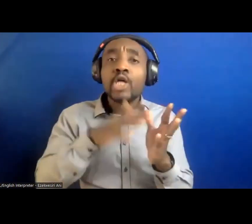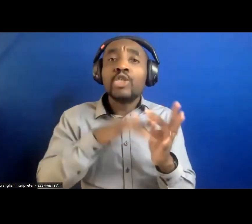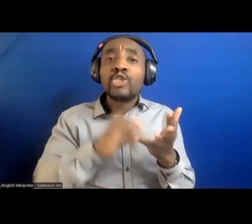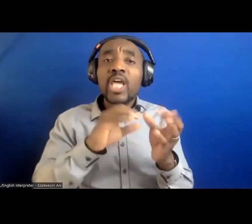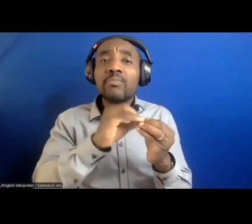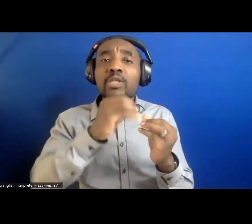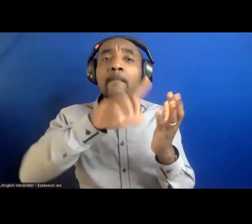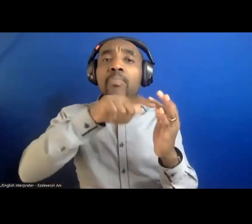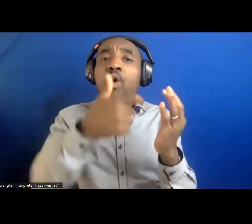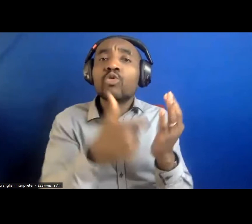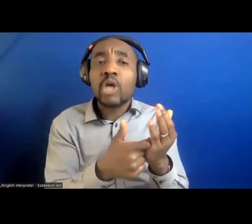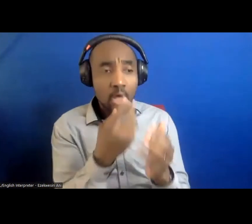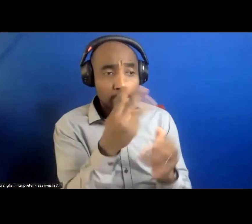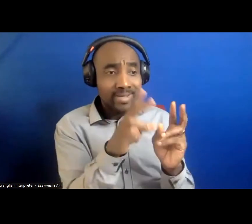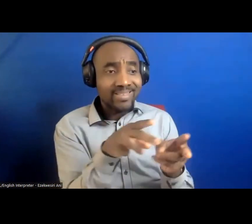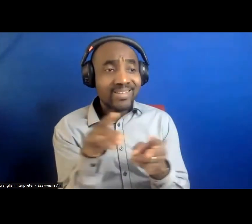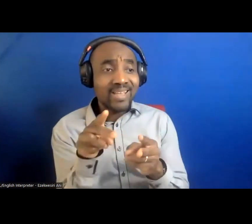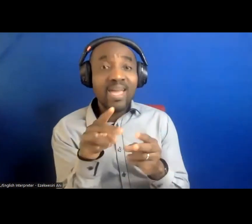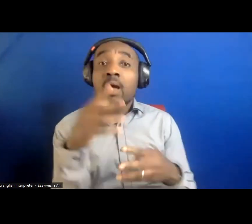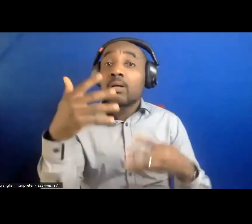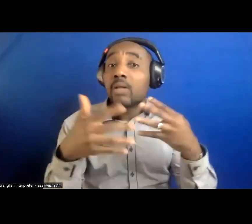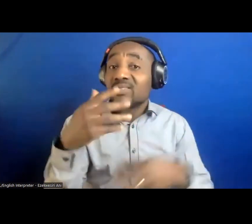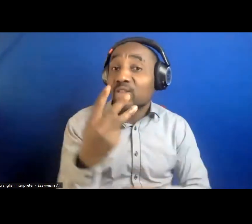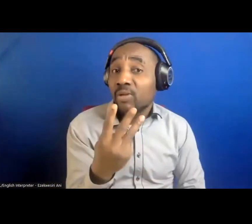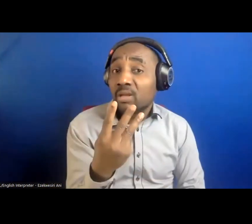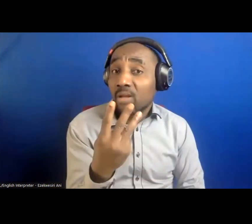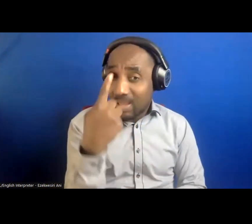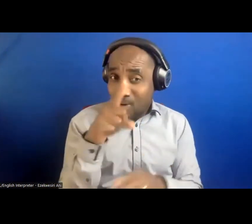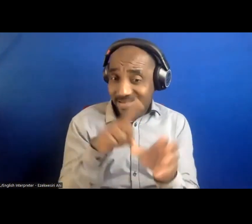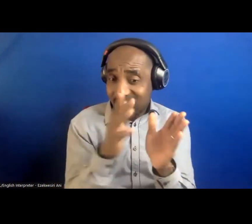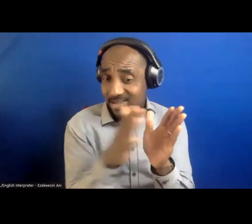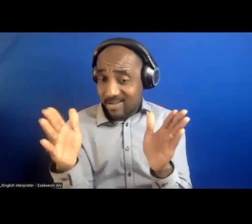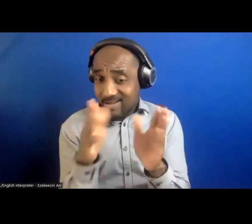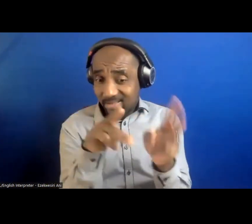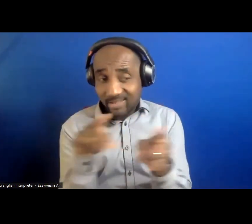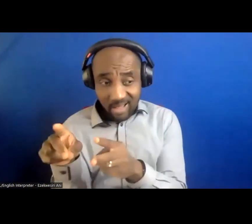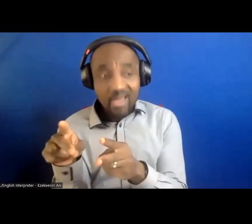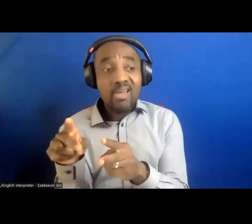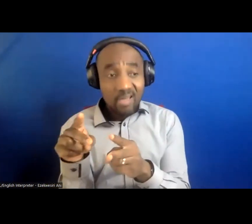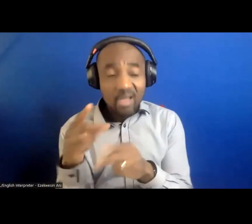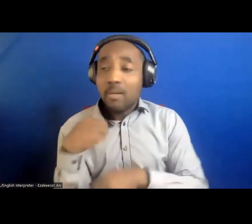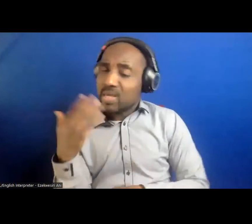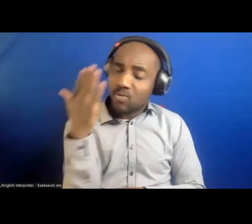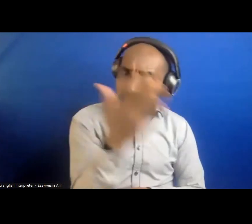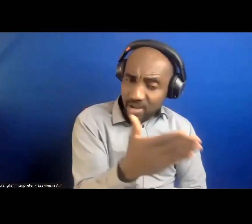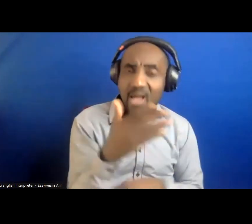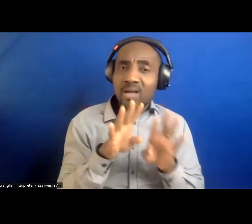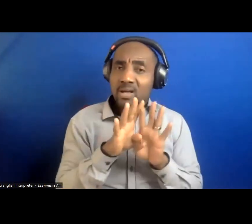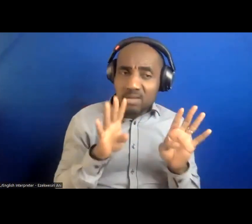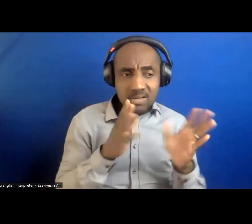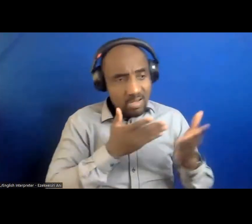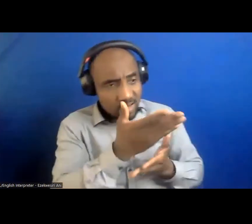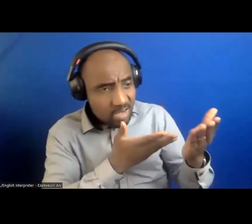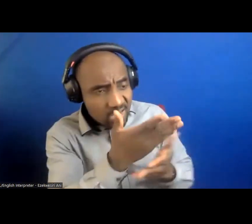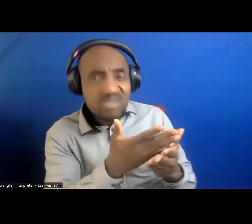of 1993. I went back on the streets and challenged those upon the table of power I sat around, and a youth charter was